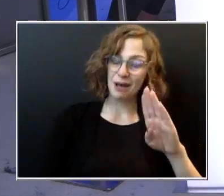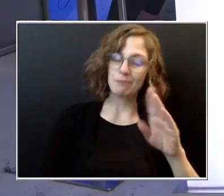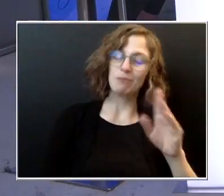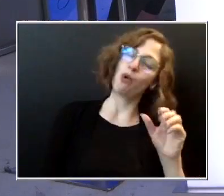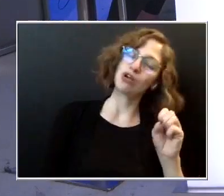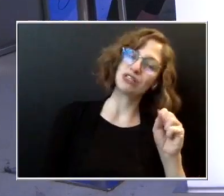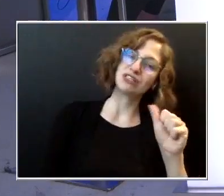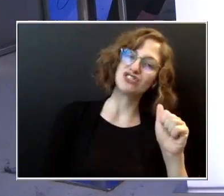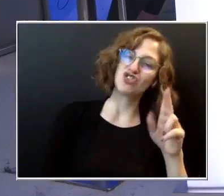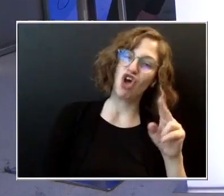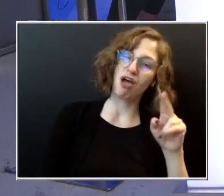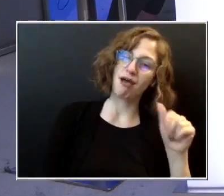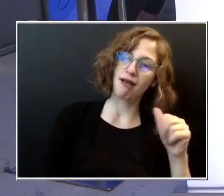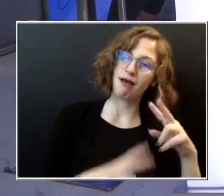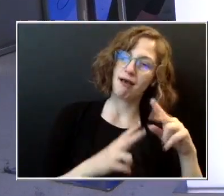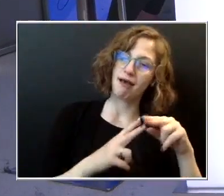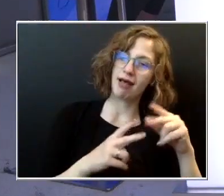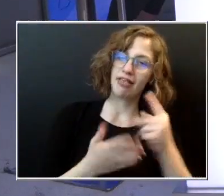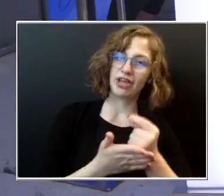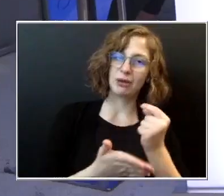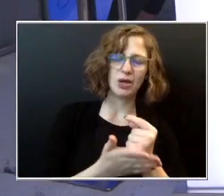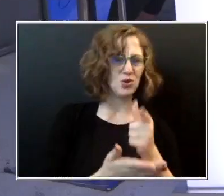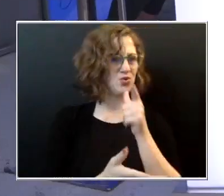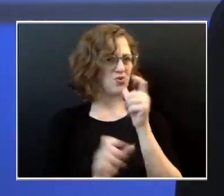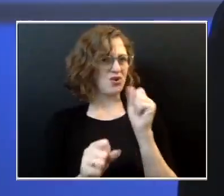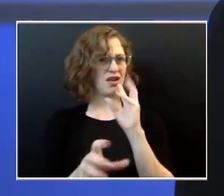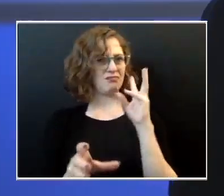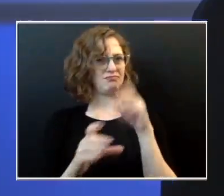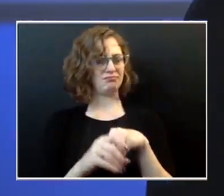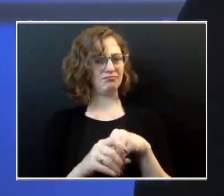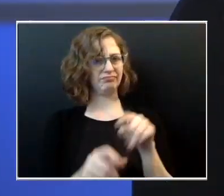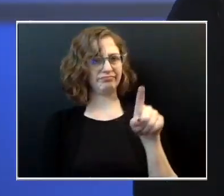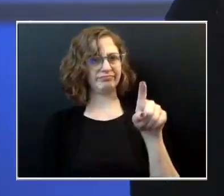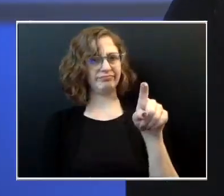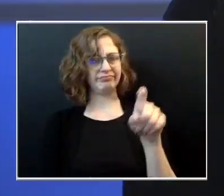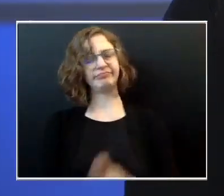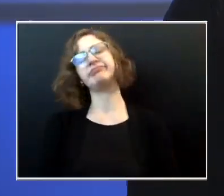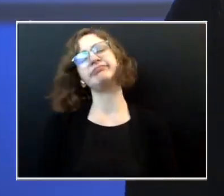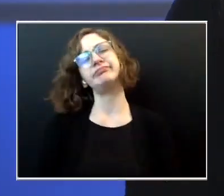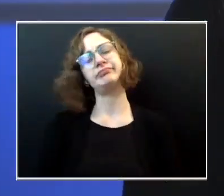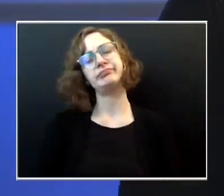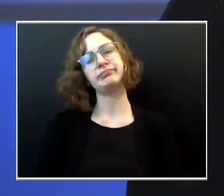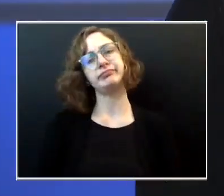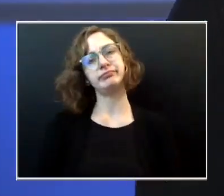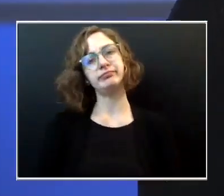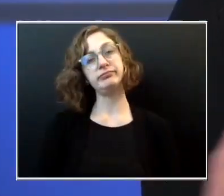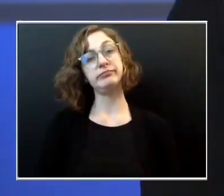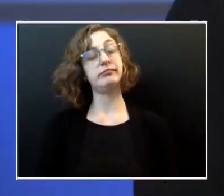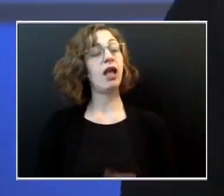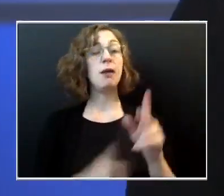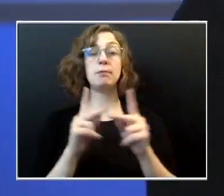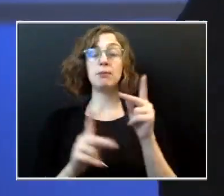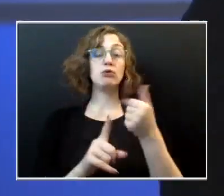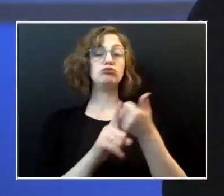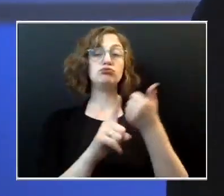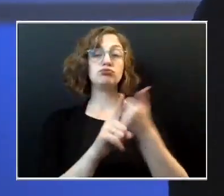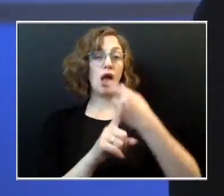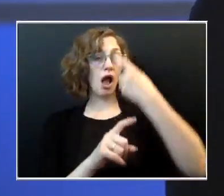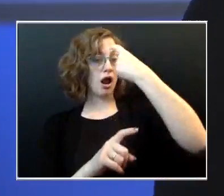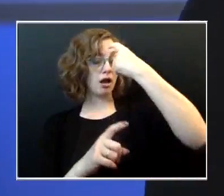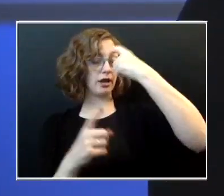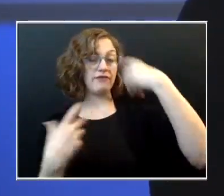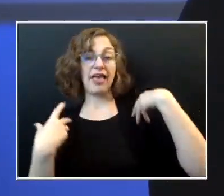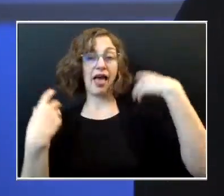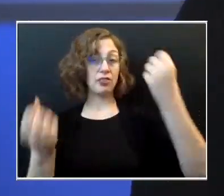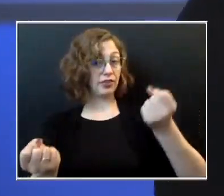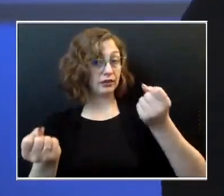study, folks? Yeah, well, it's open to people who are cognitively healthy, so we actually have them go and see a clinician and